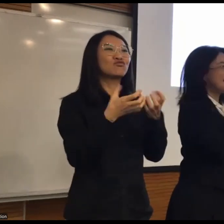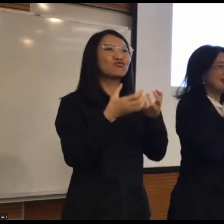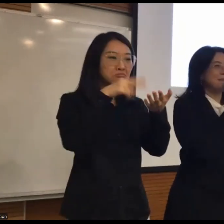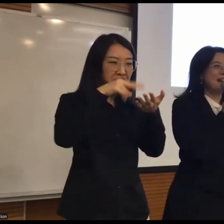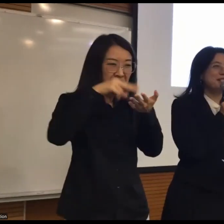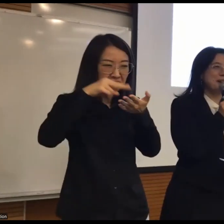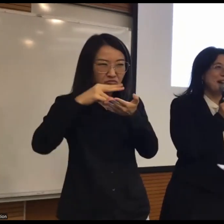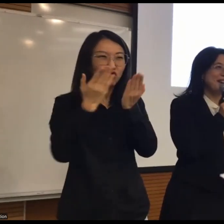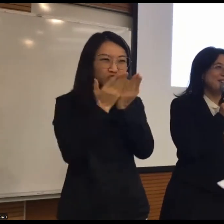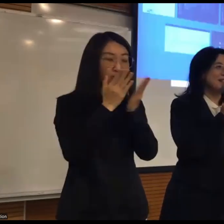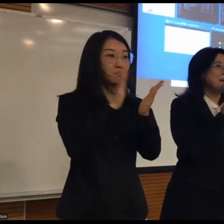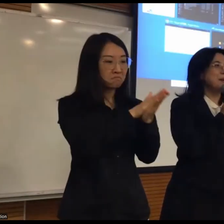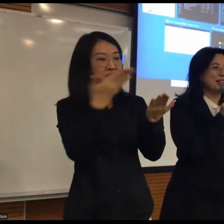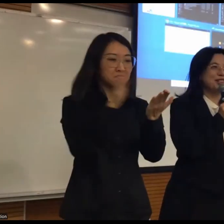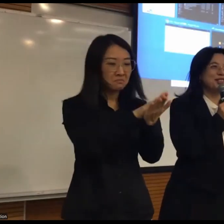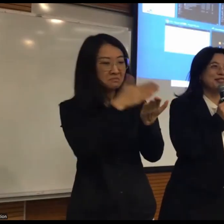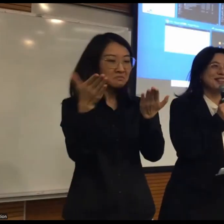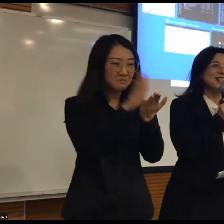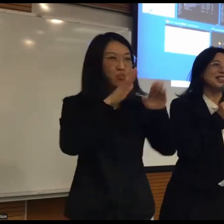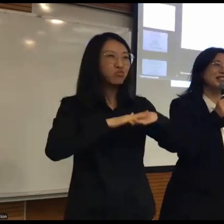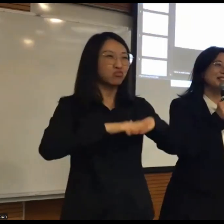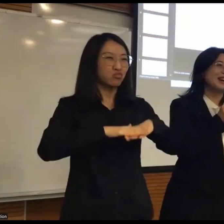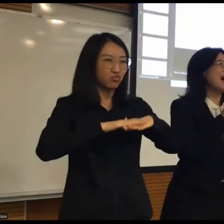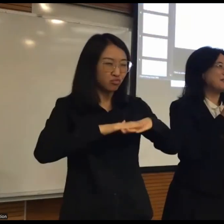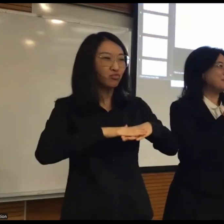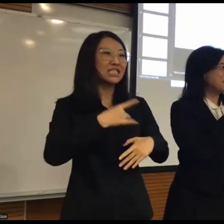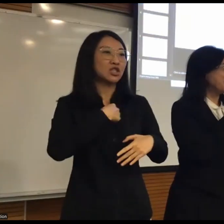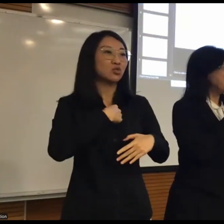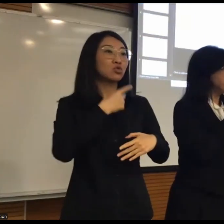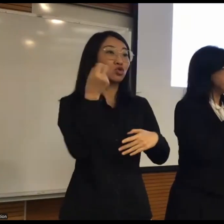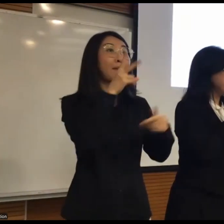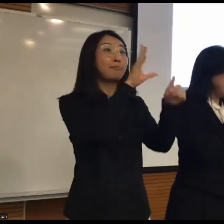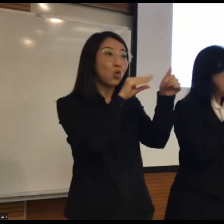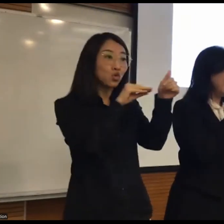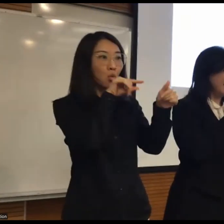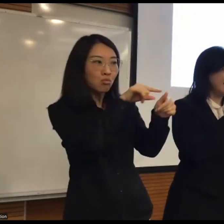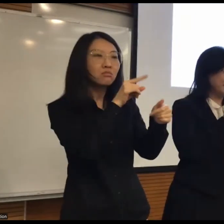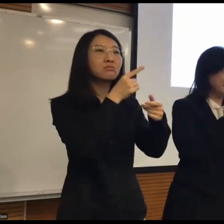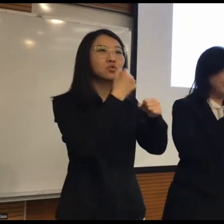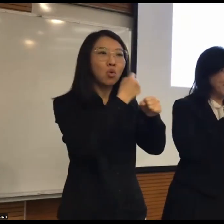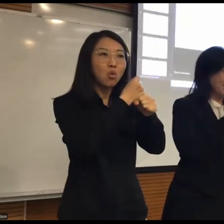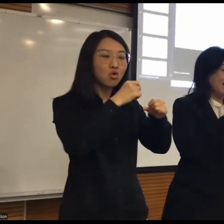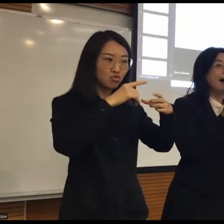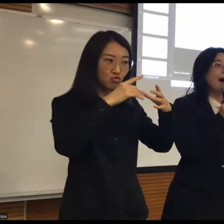read it page by page and memorize a lot of things, including the effort models introduced in the